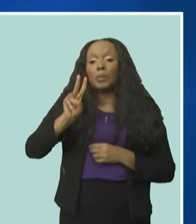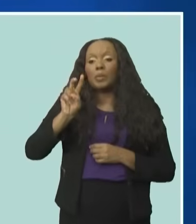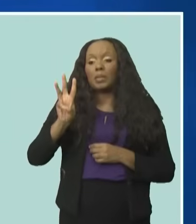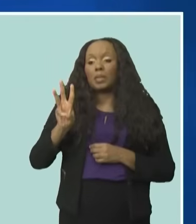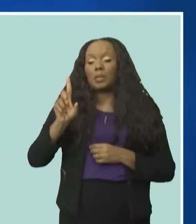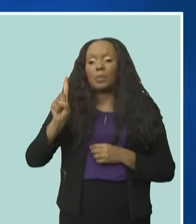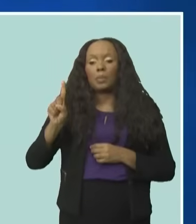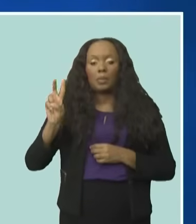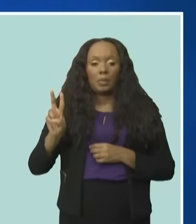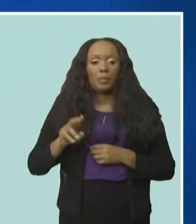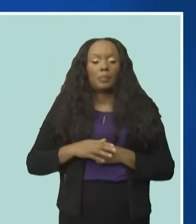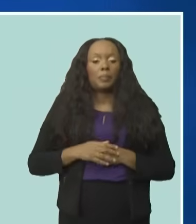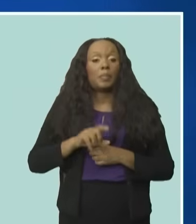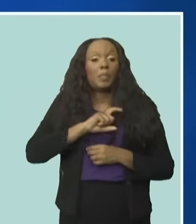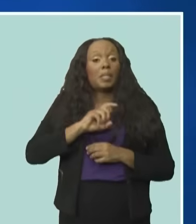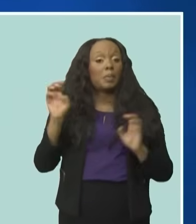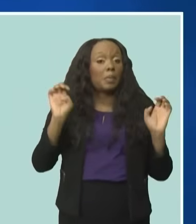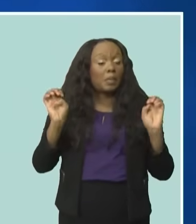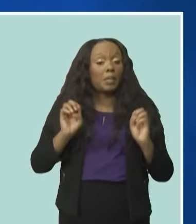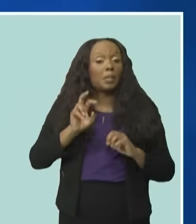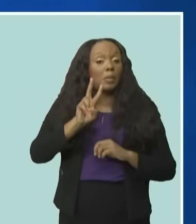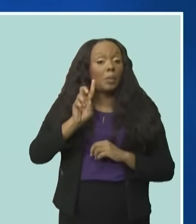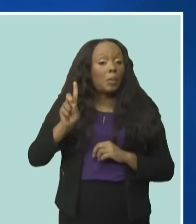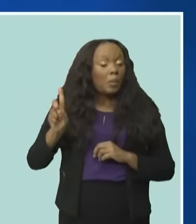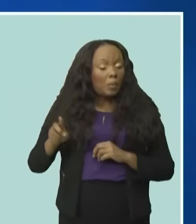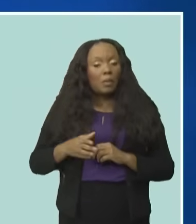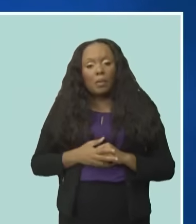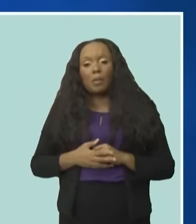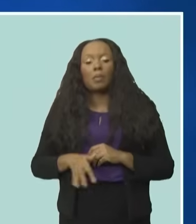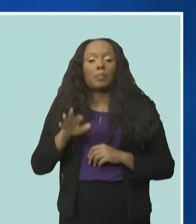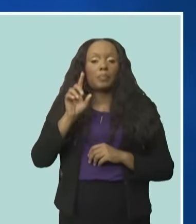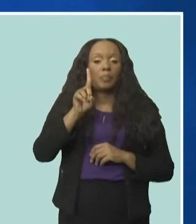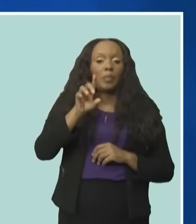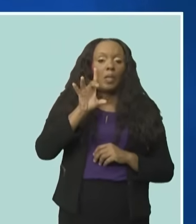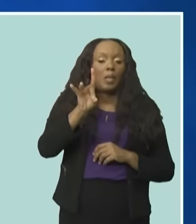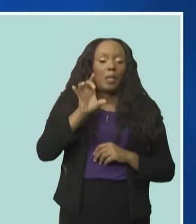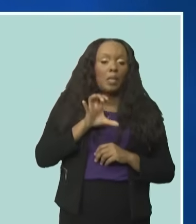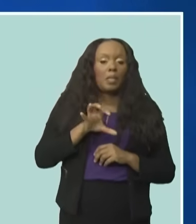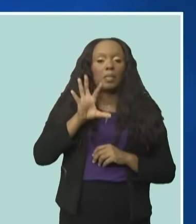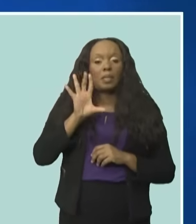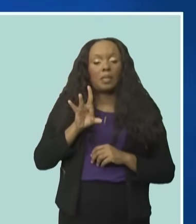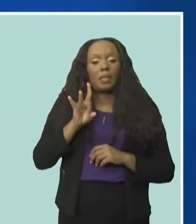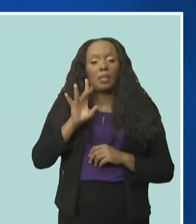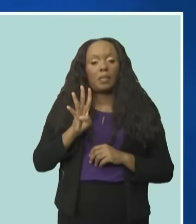418-2612. Police emergency at 211 or the Crime Stoppers hotline at